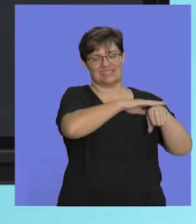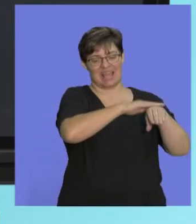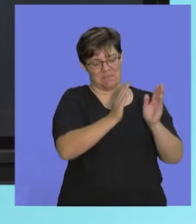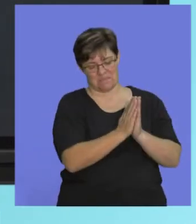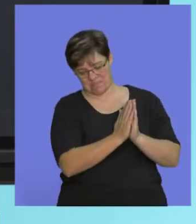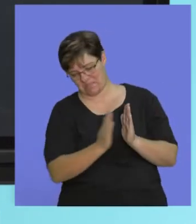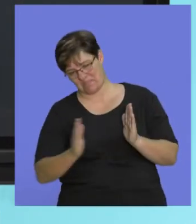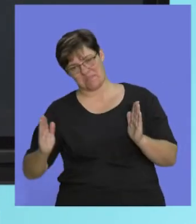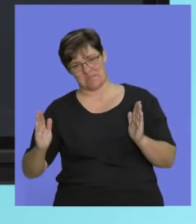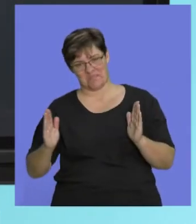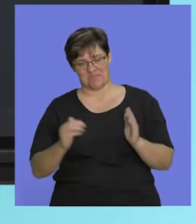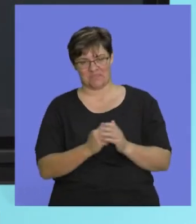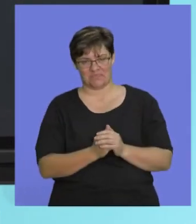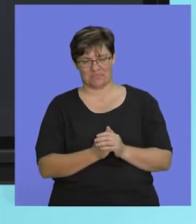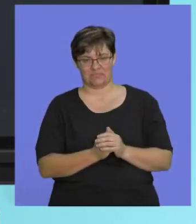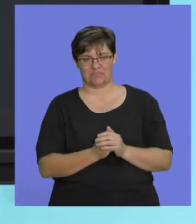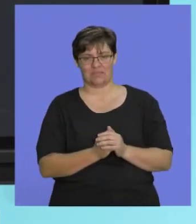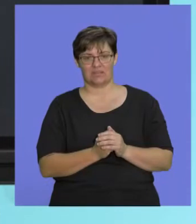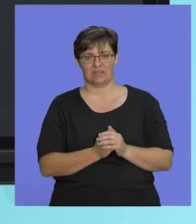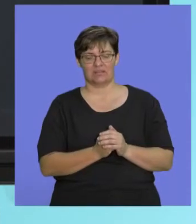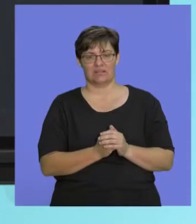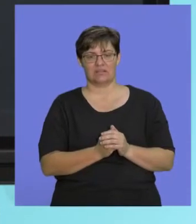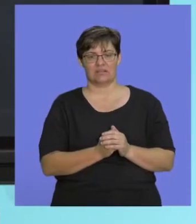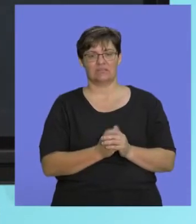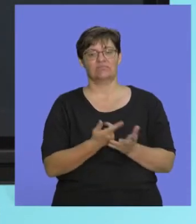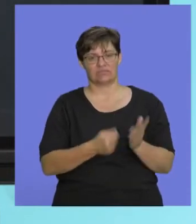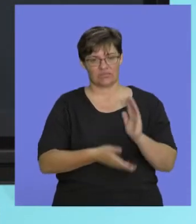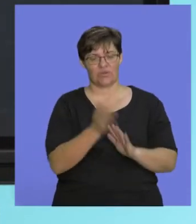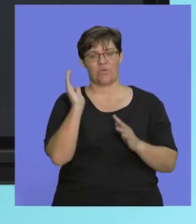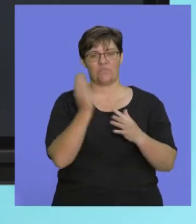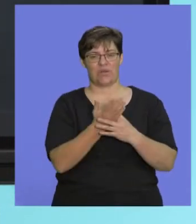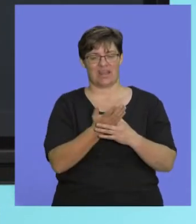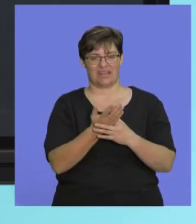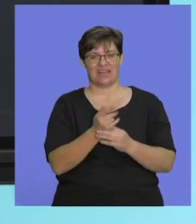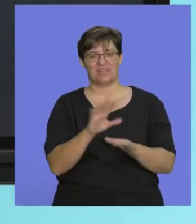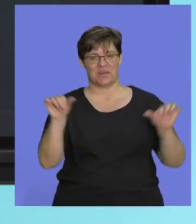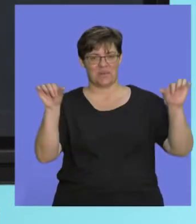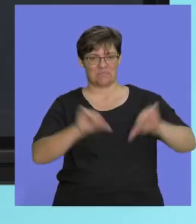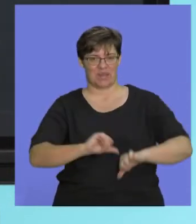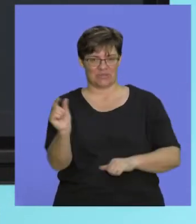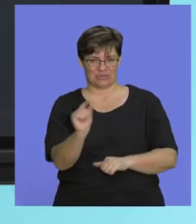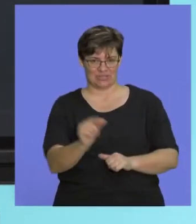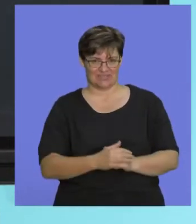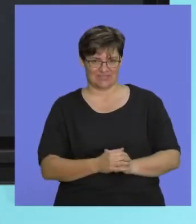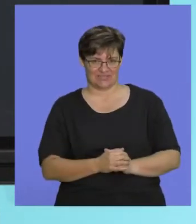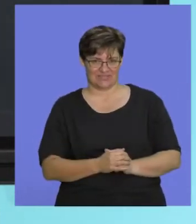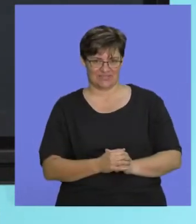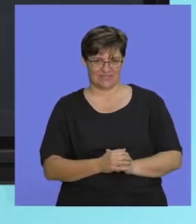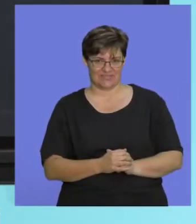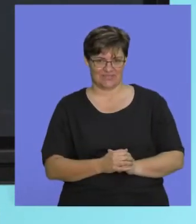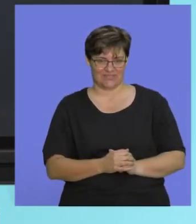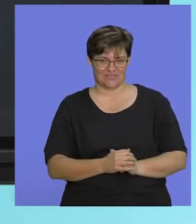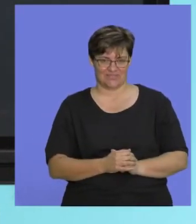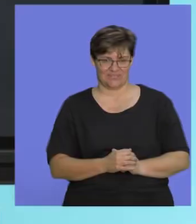compounding period that you're getting this interest for. Guys, let's go to an ad break and we'll be back with some more.